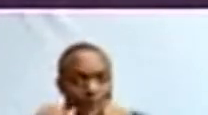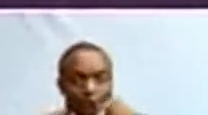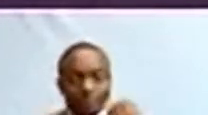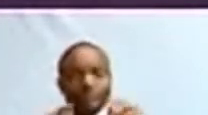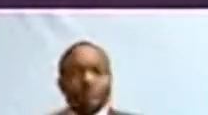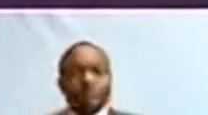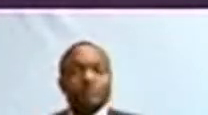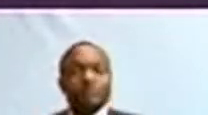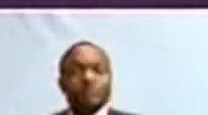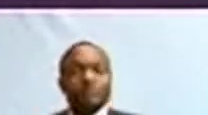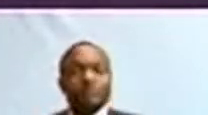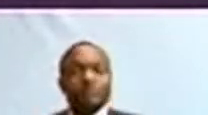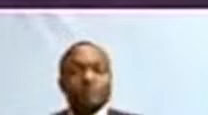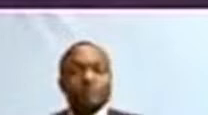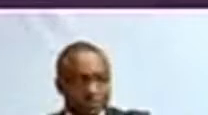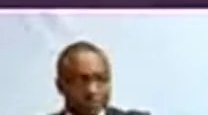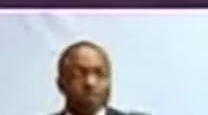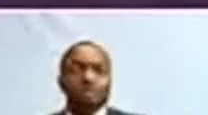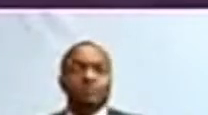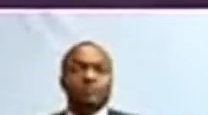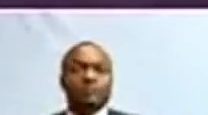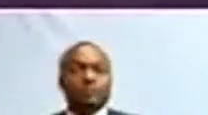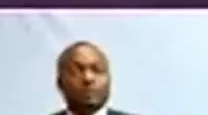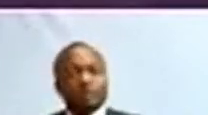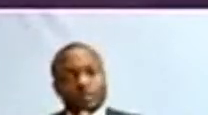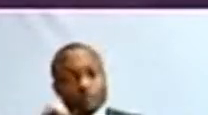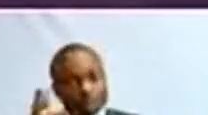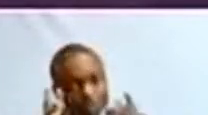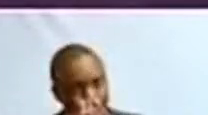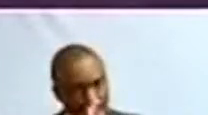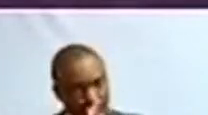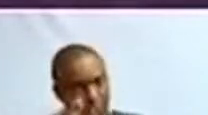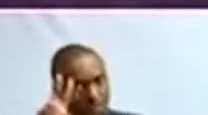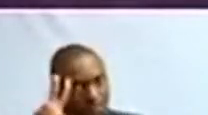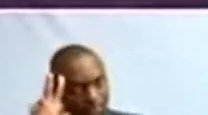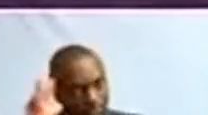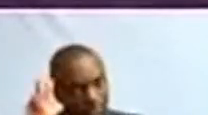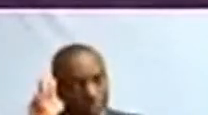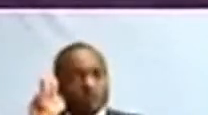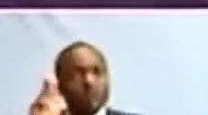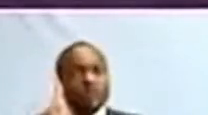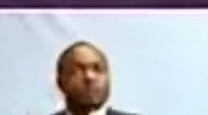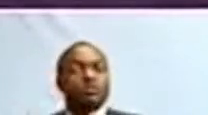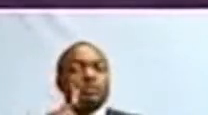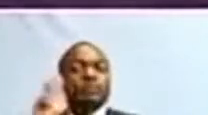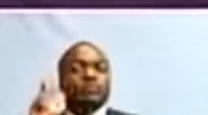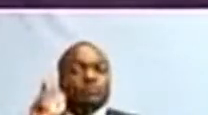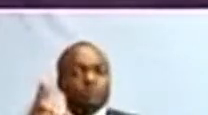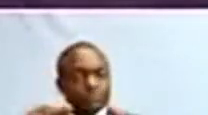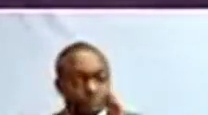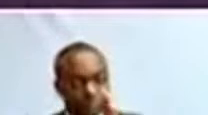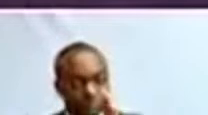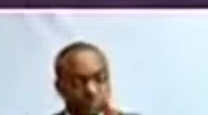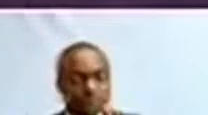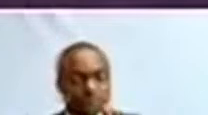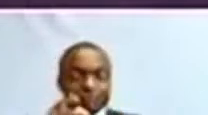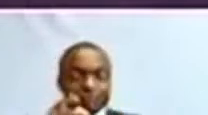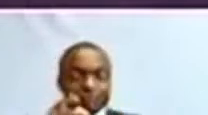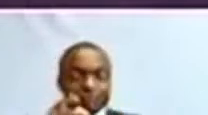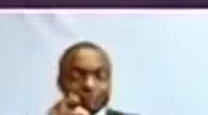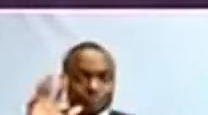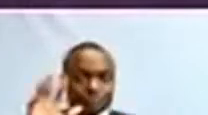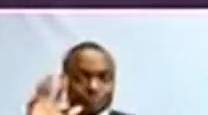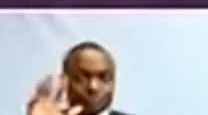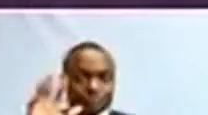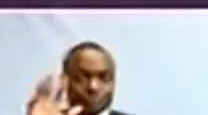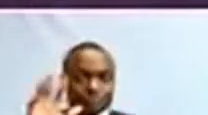natural resources, which sat from 27th January to 7th February 2025